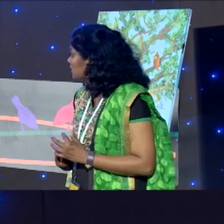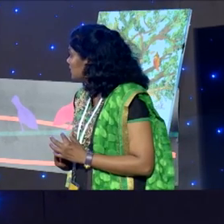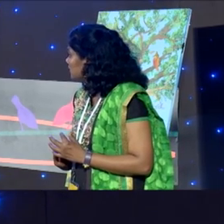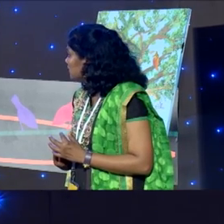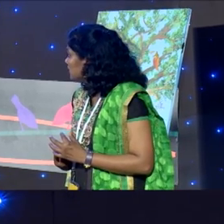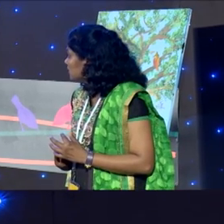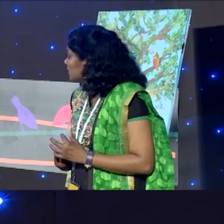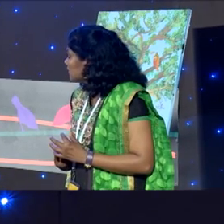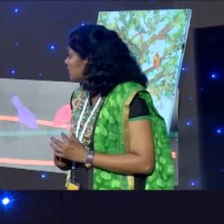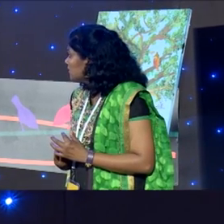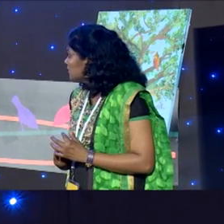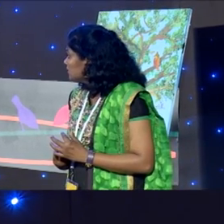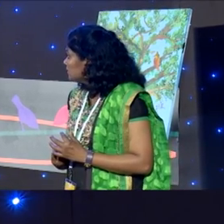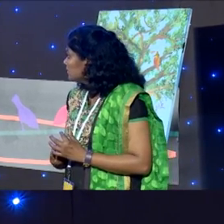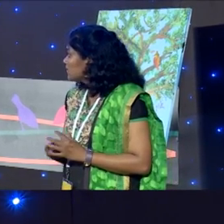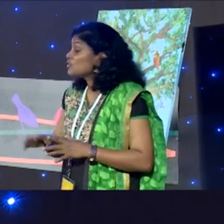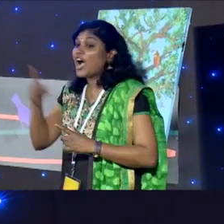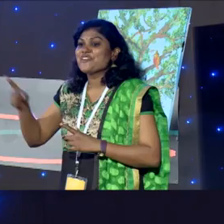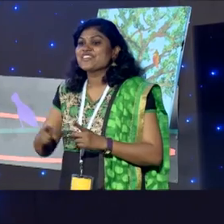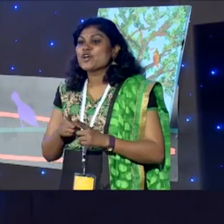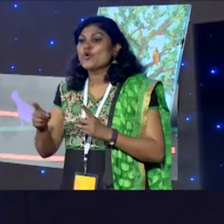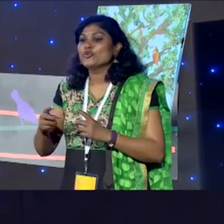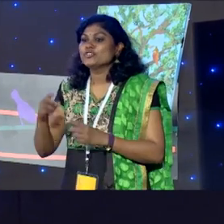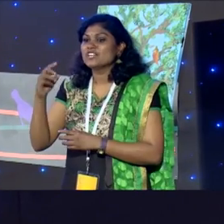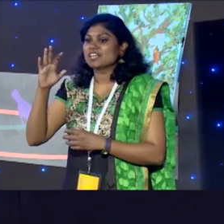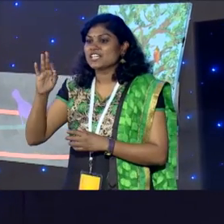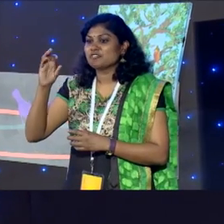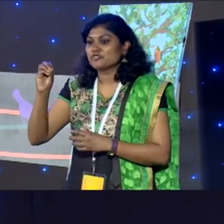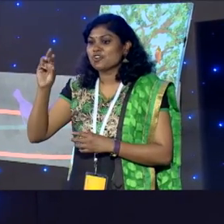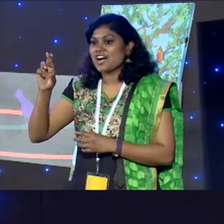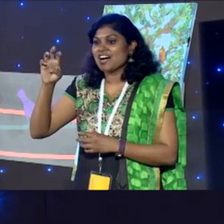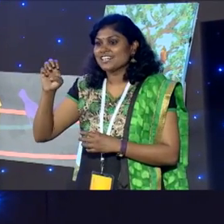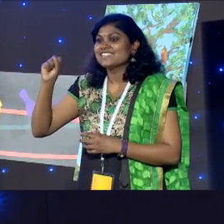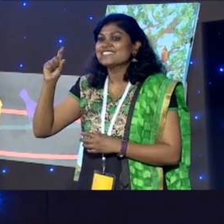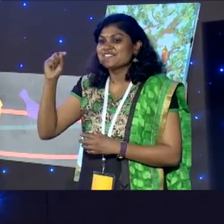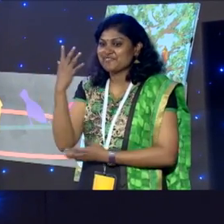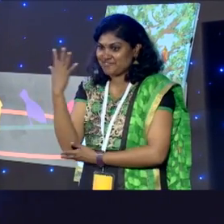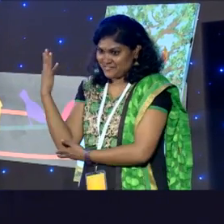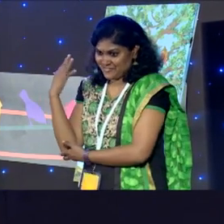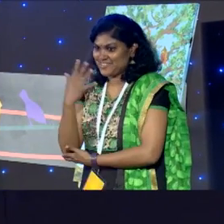Along the way through these jungles, I met this girl,